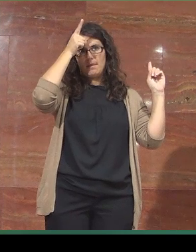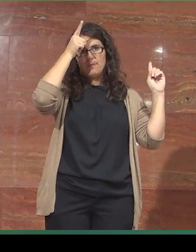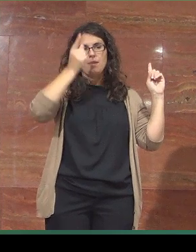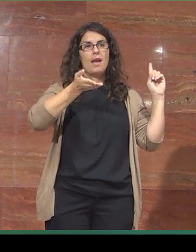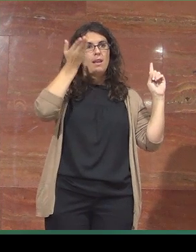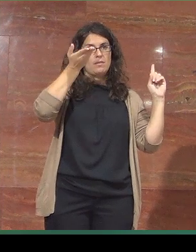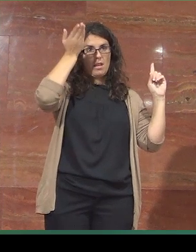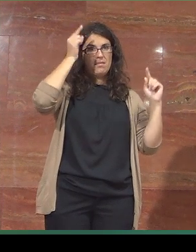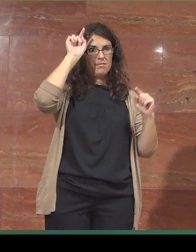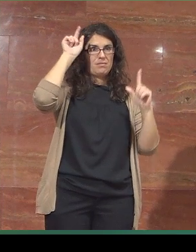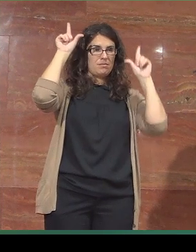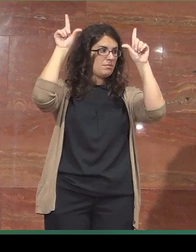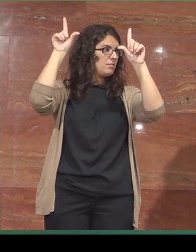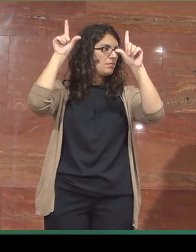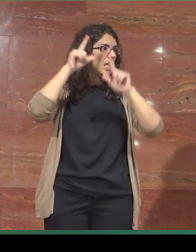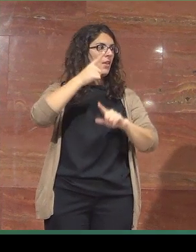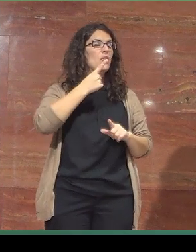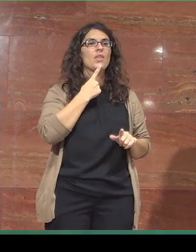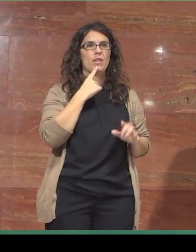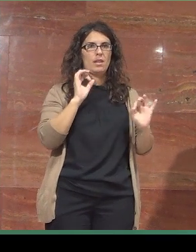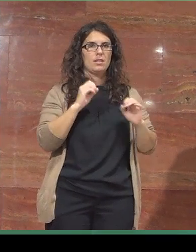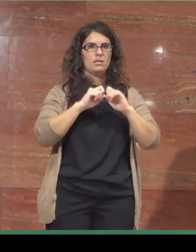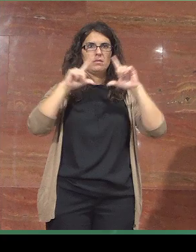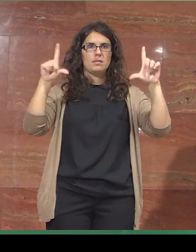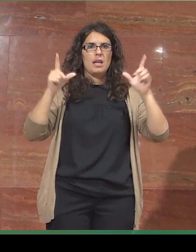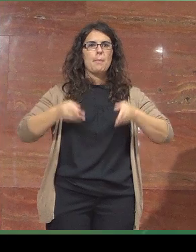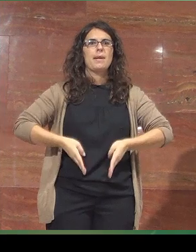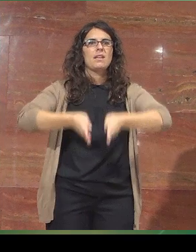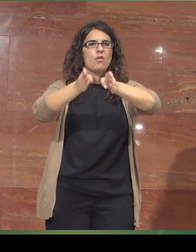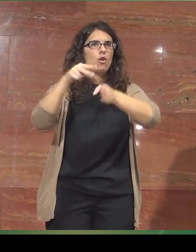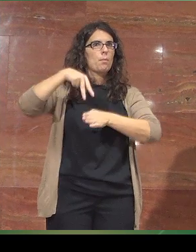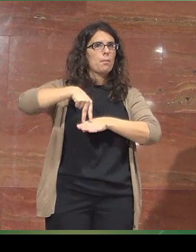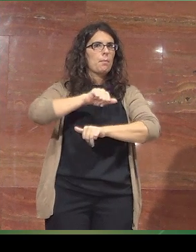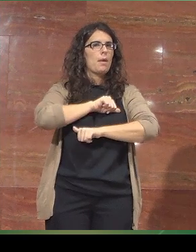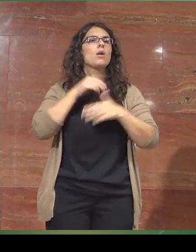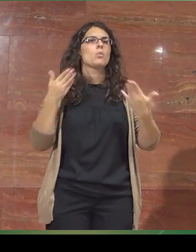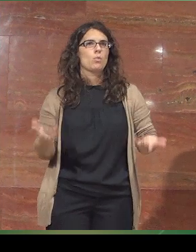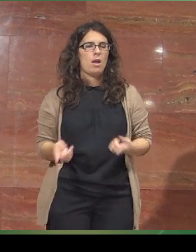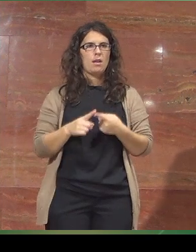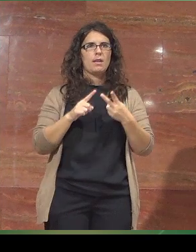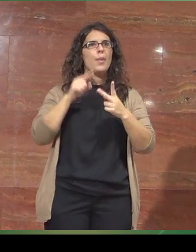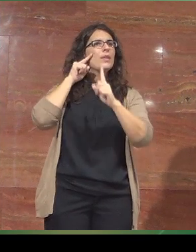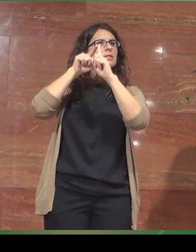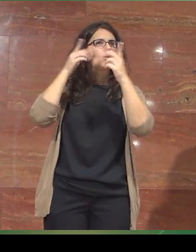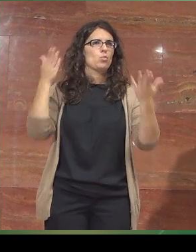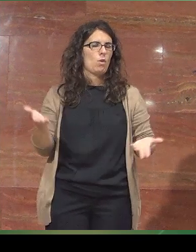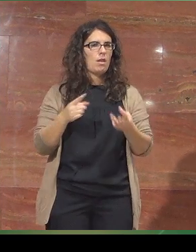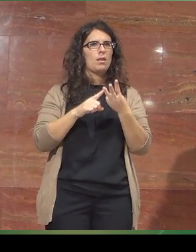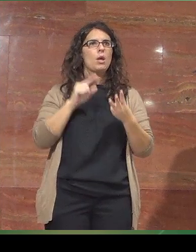which platform, what's the destination, how many minutes you have to wait. Very simple, very